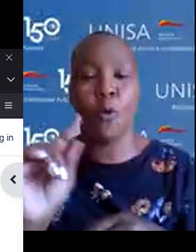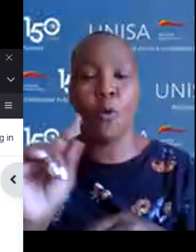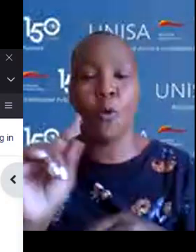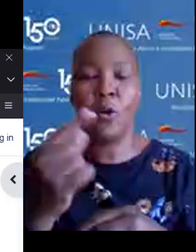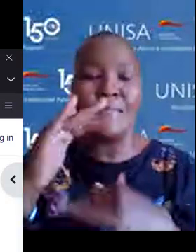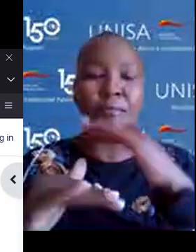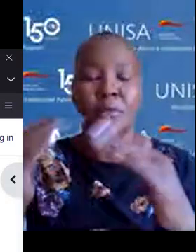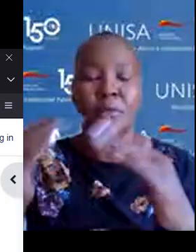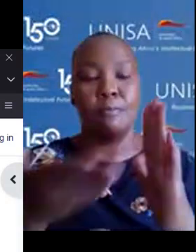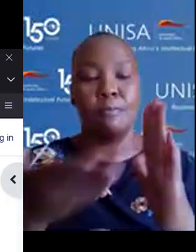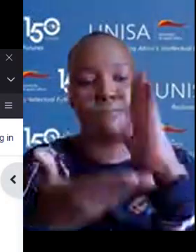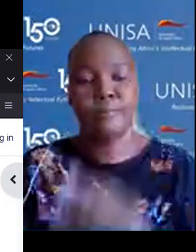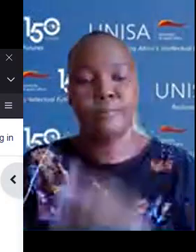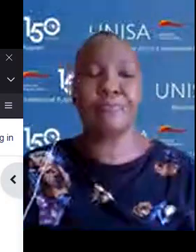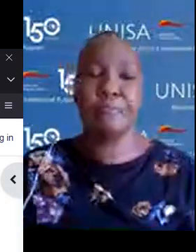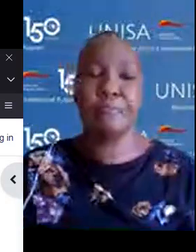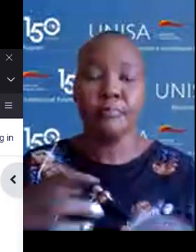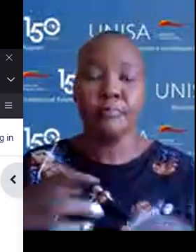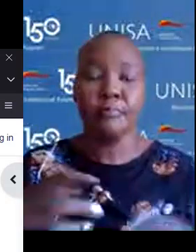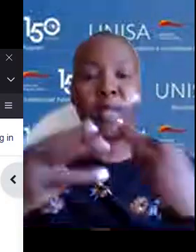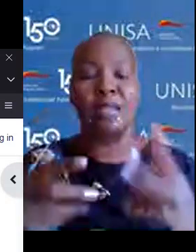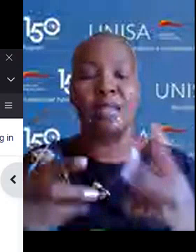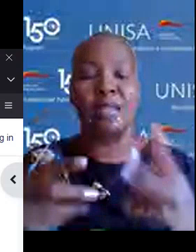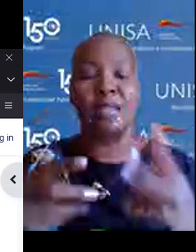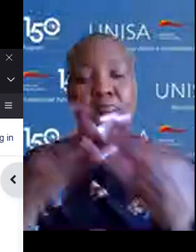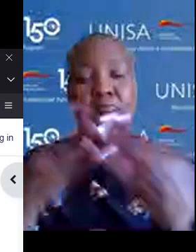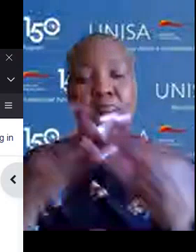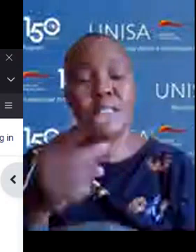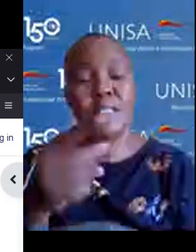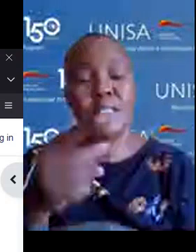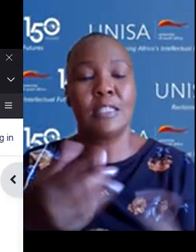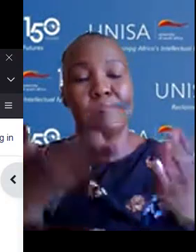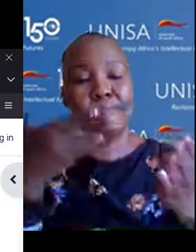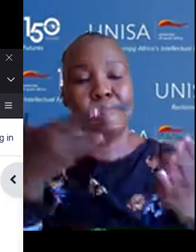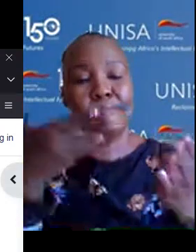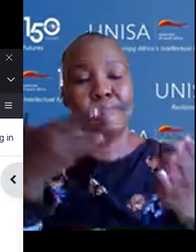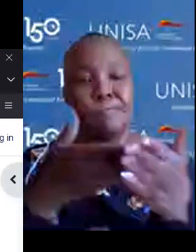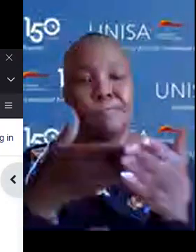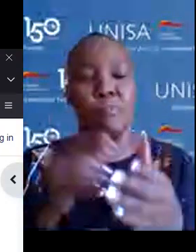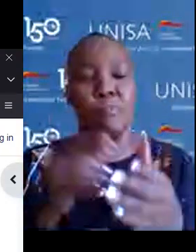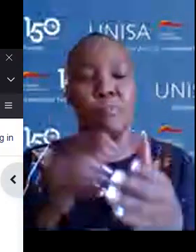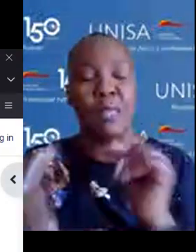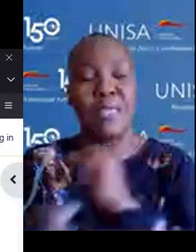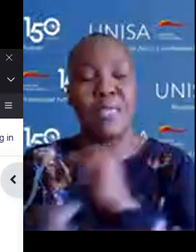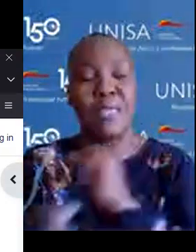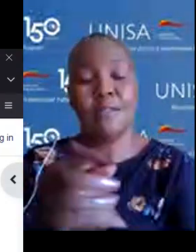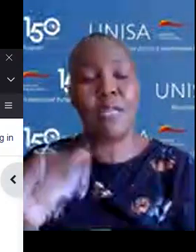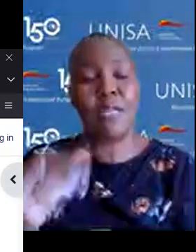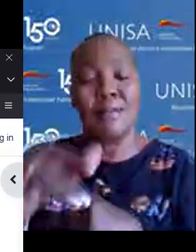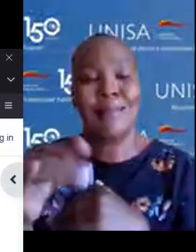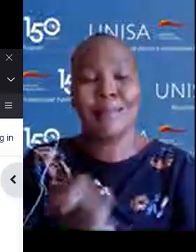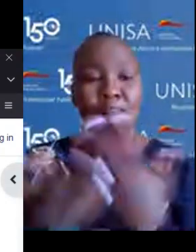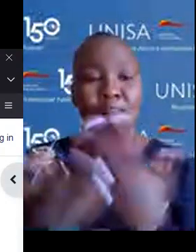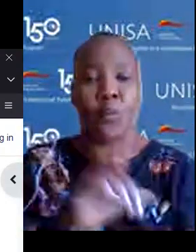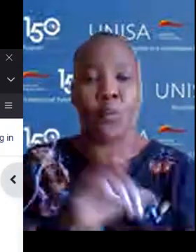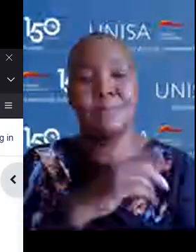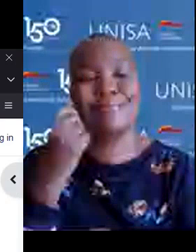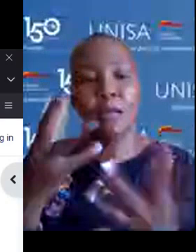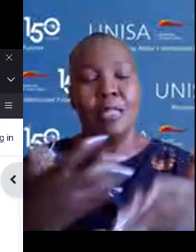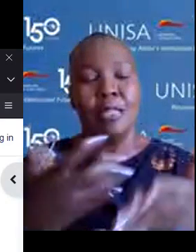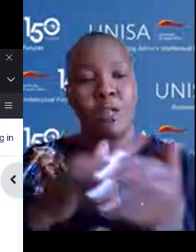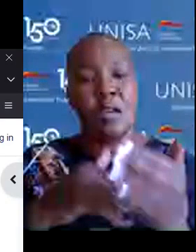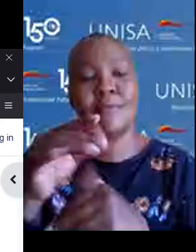made available of the session as well after the session, so you can easily access the recordings afterwards if you perhaps get